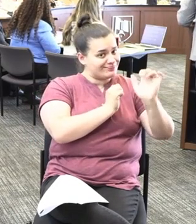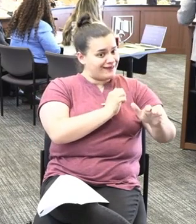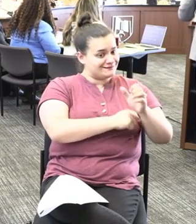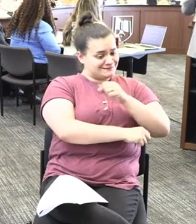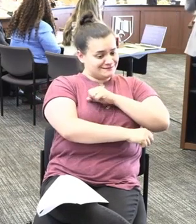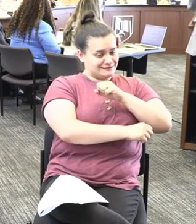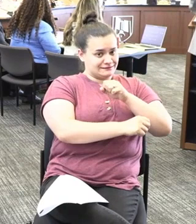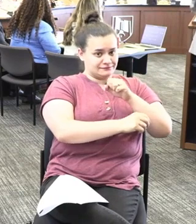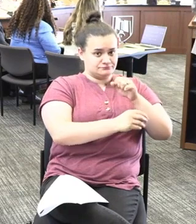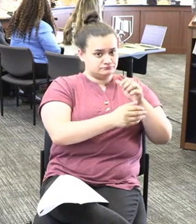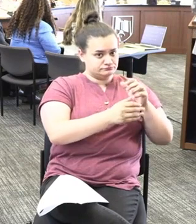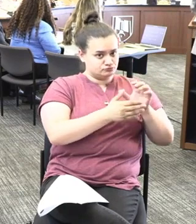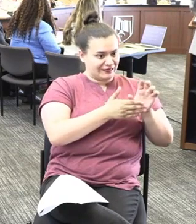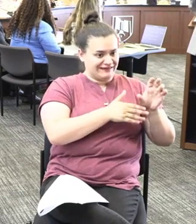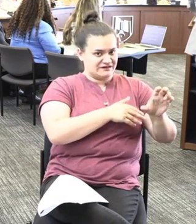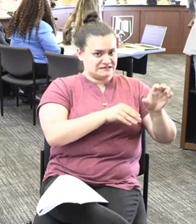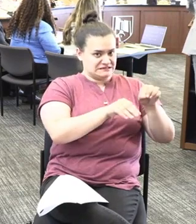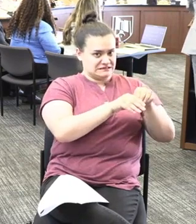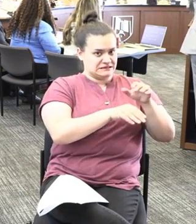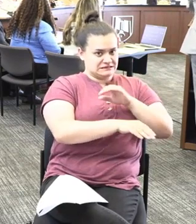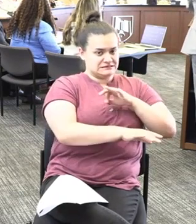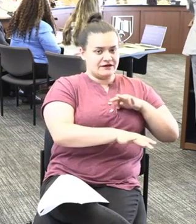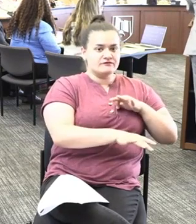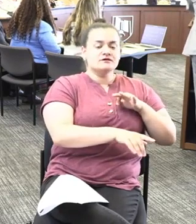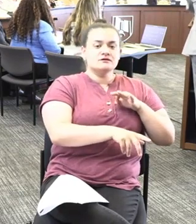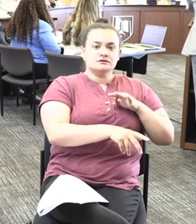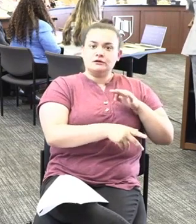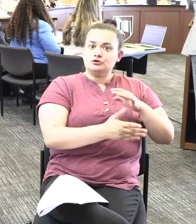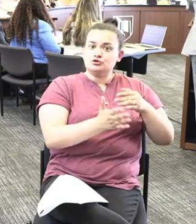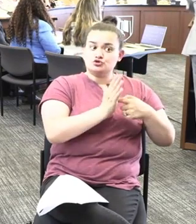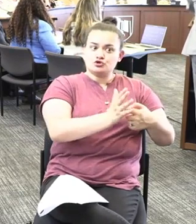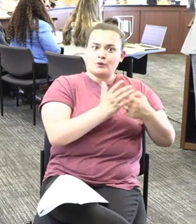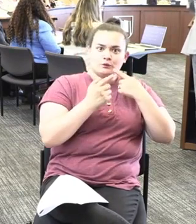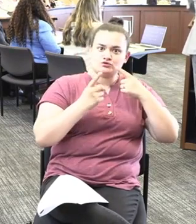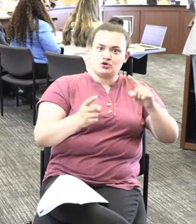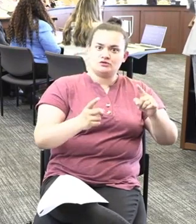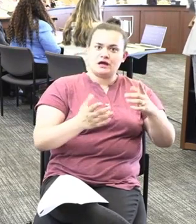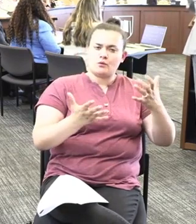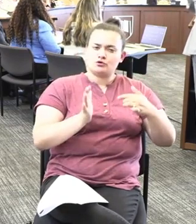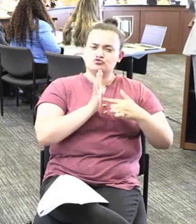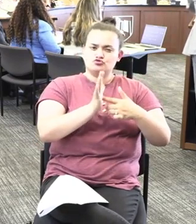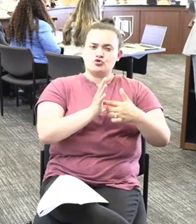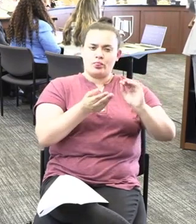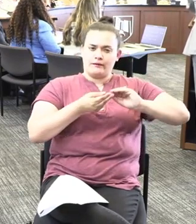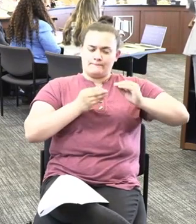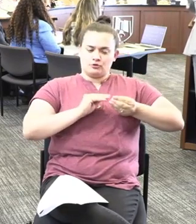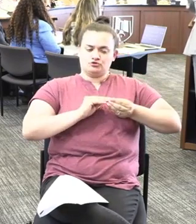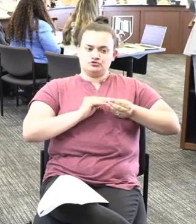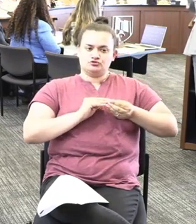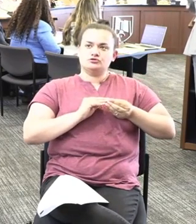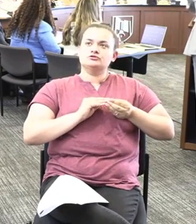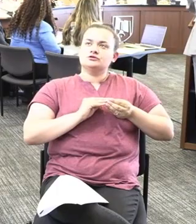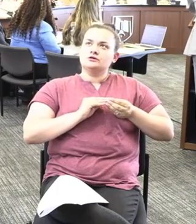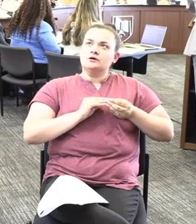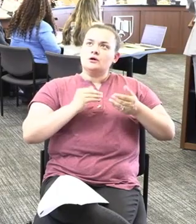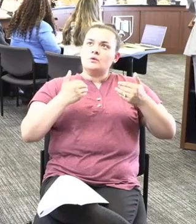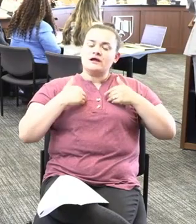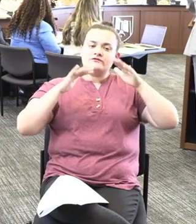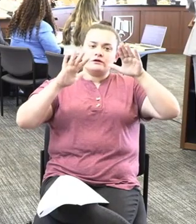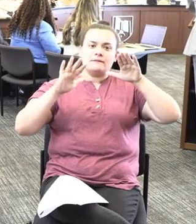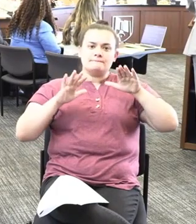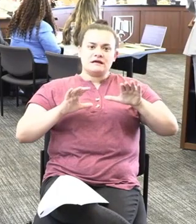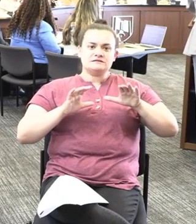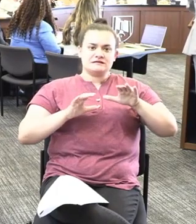staff. And it's yielding results. And I just wanted to show those metrics. We have an outstanding advising